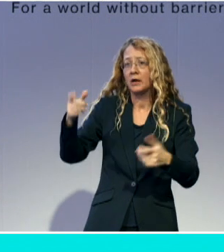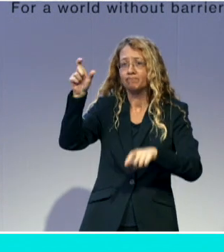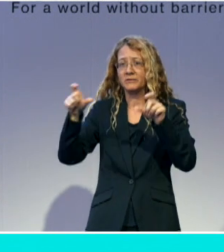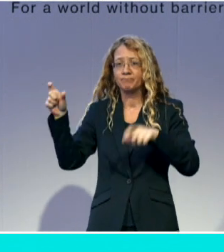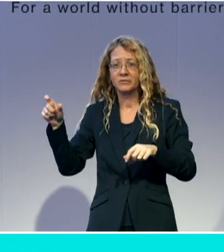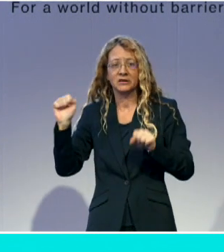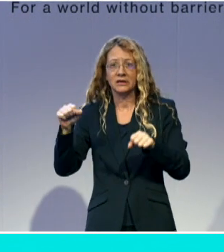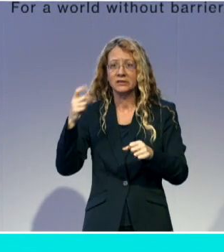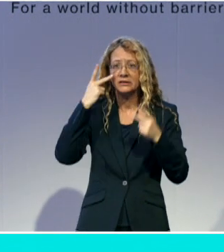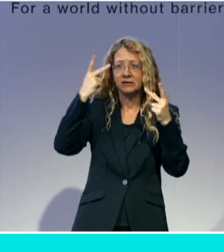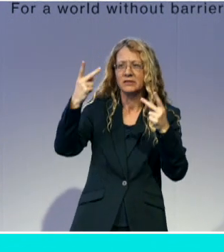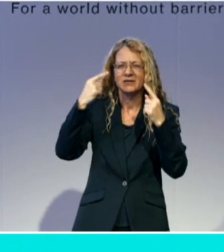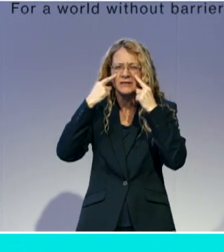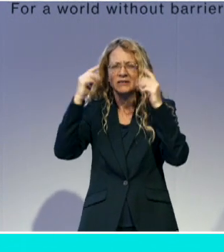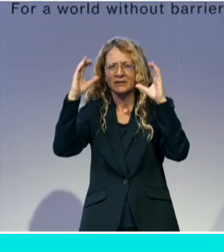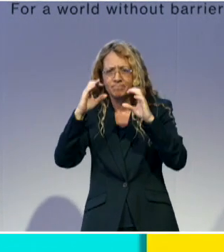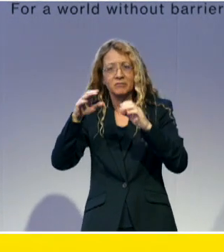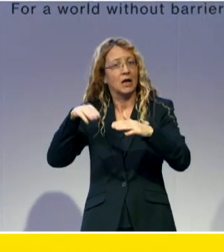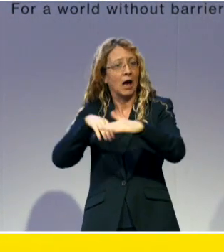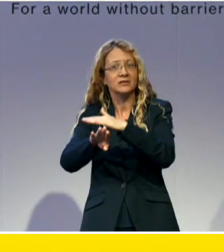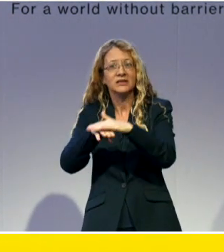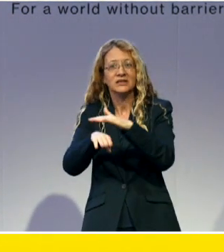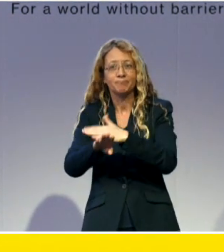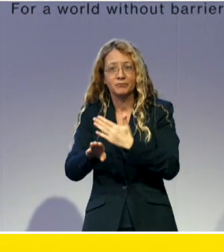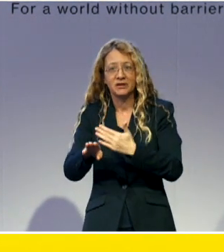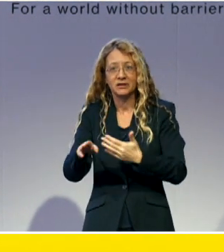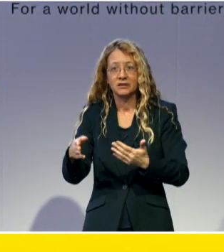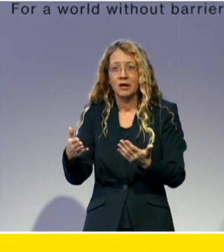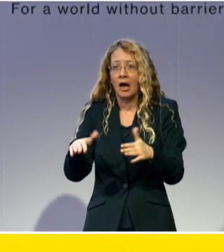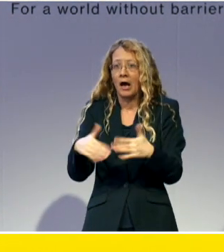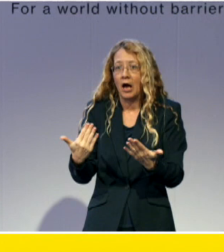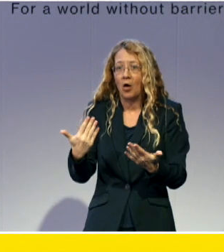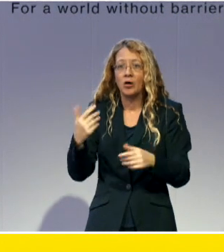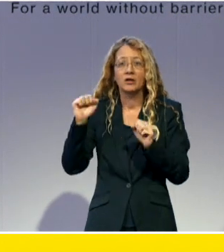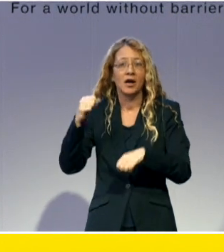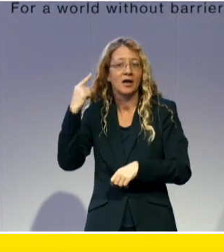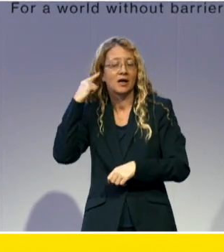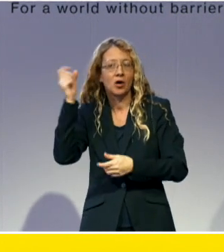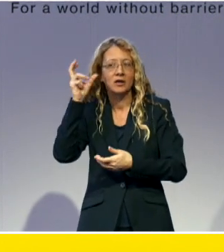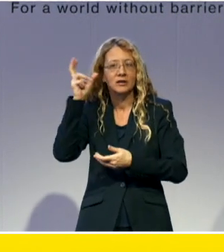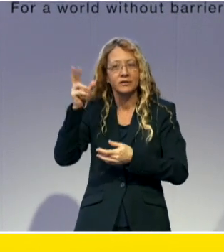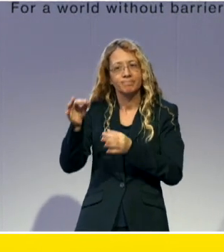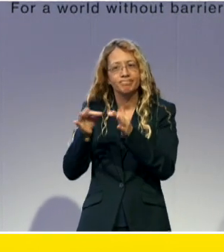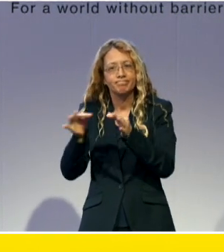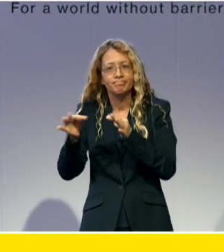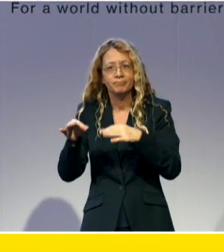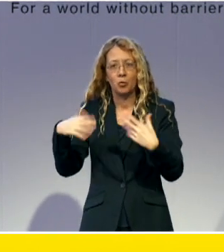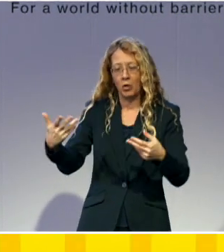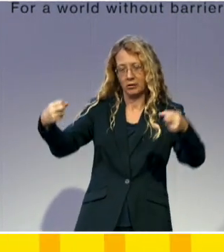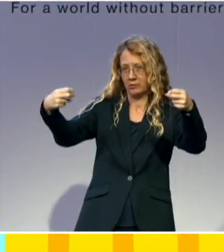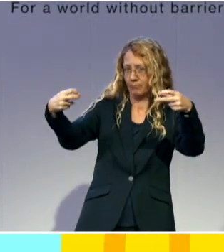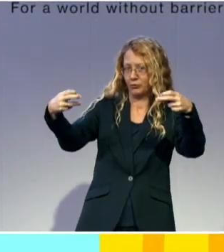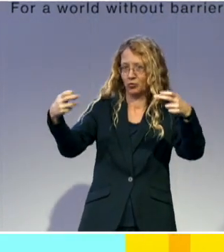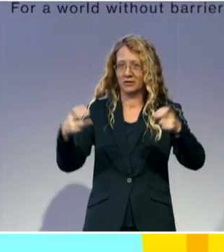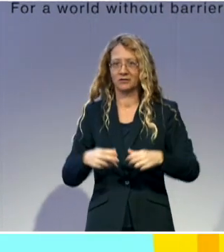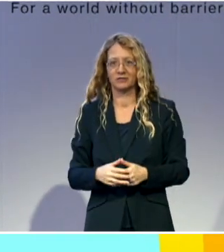app provides audio description and subtitles for films that are showing in cinemas, which people